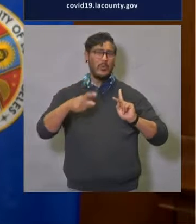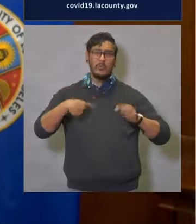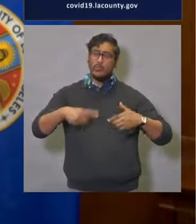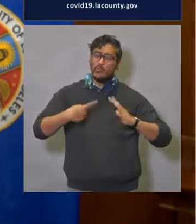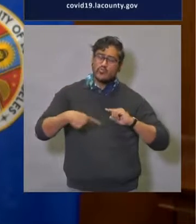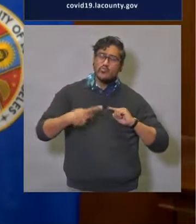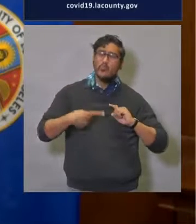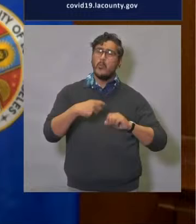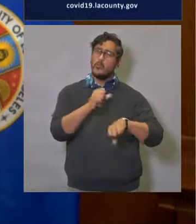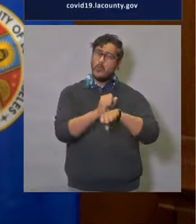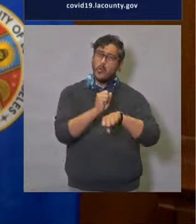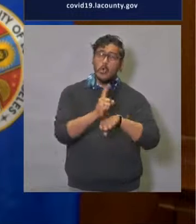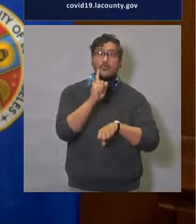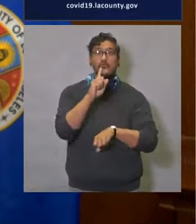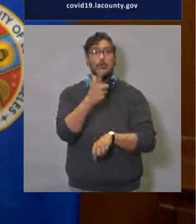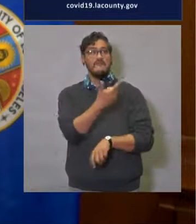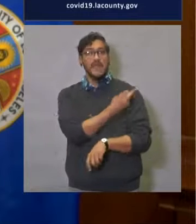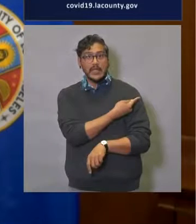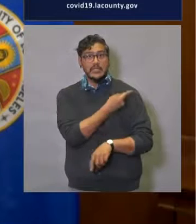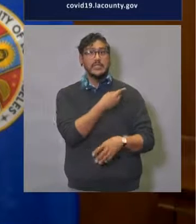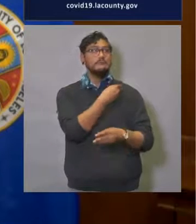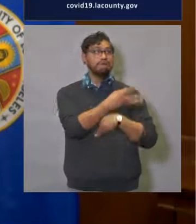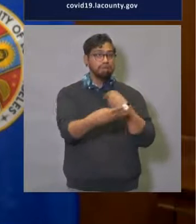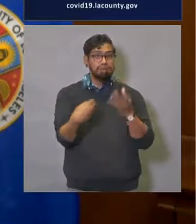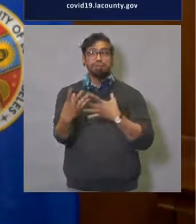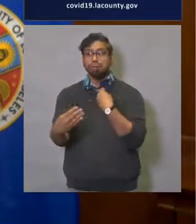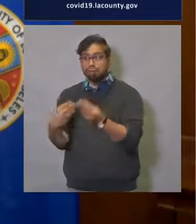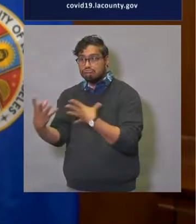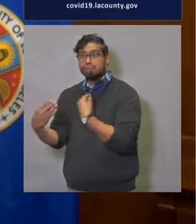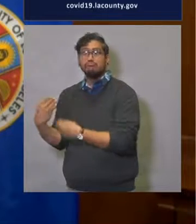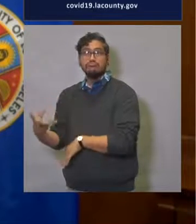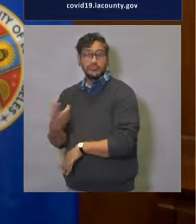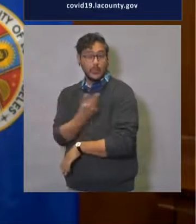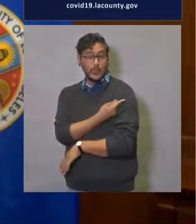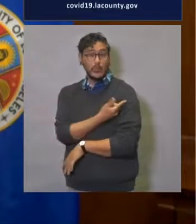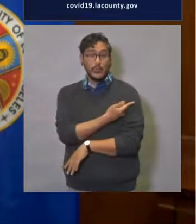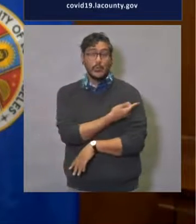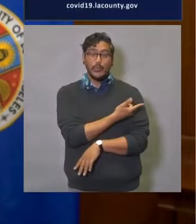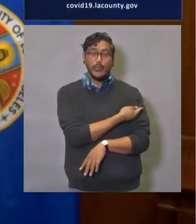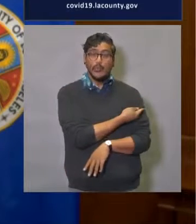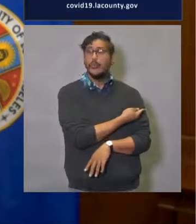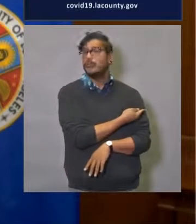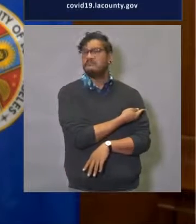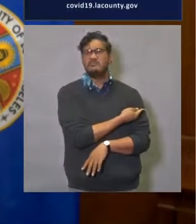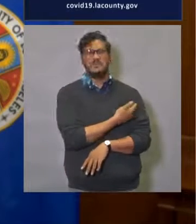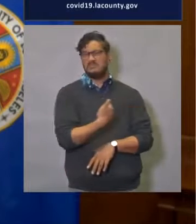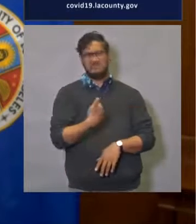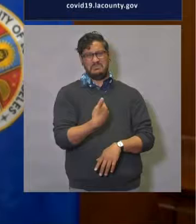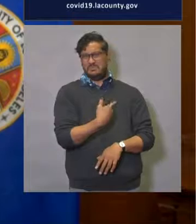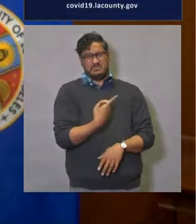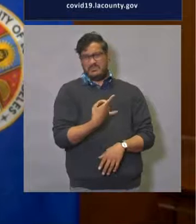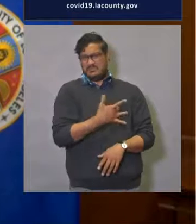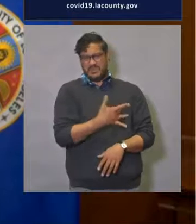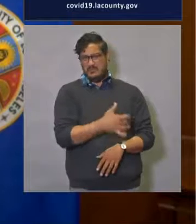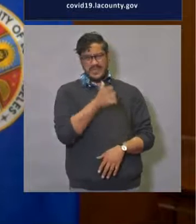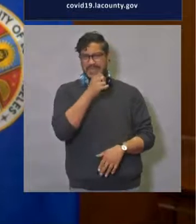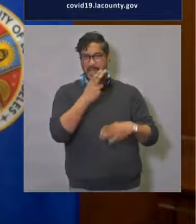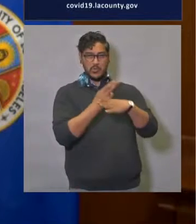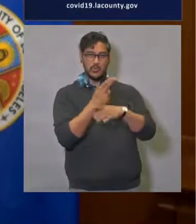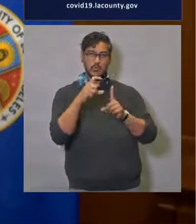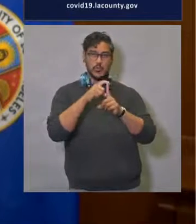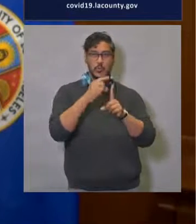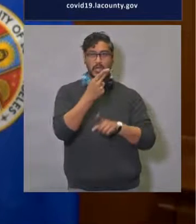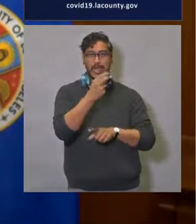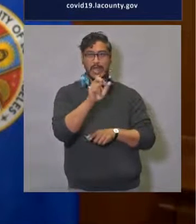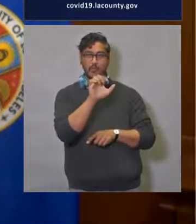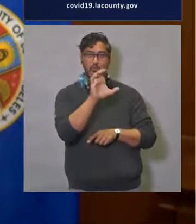give life-saving vaccines and getting them into people's arms. I don't use the word heroic lightly. For more than a year, these